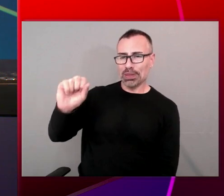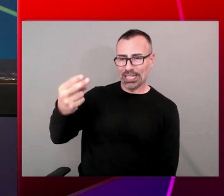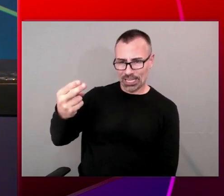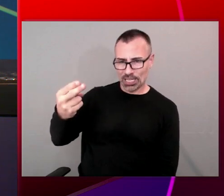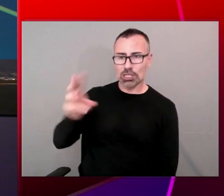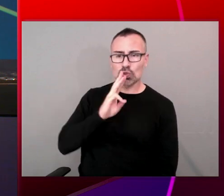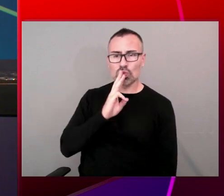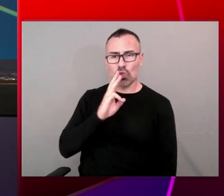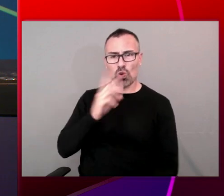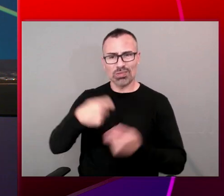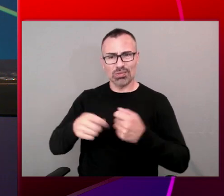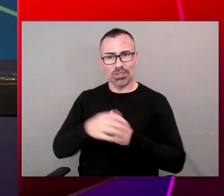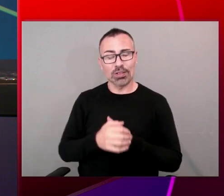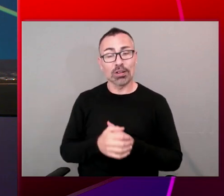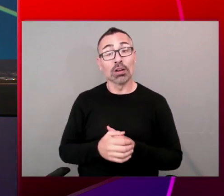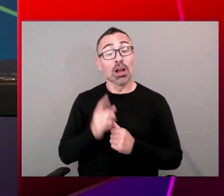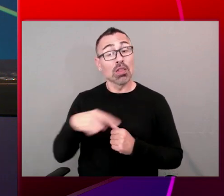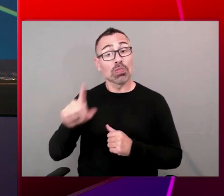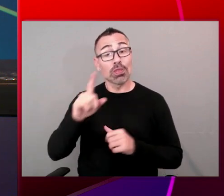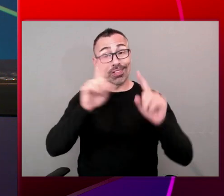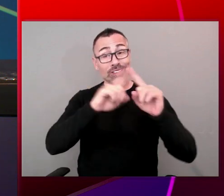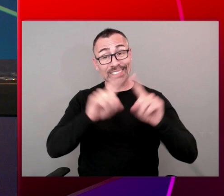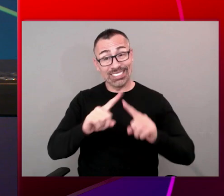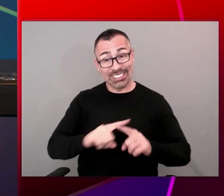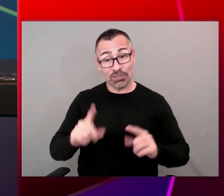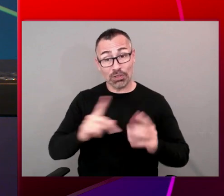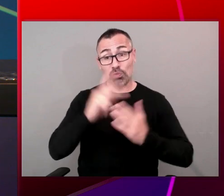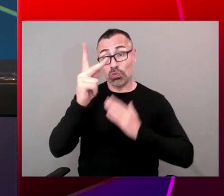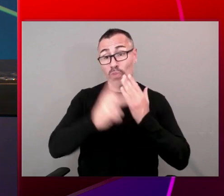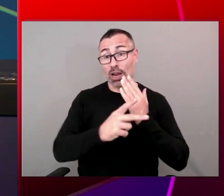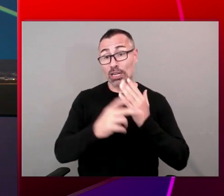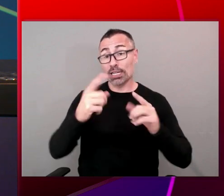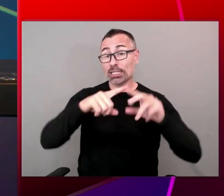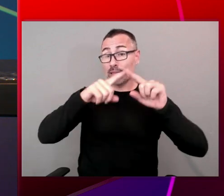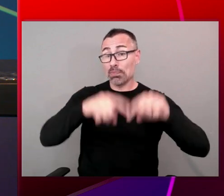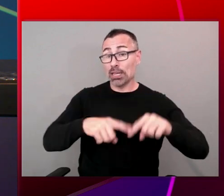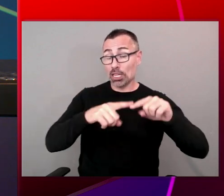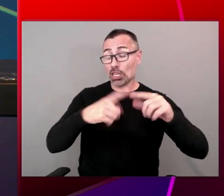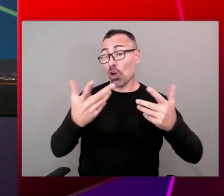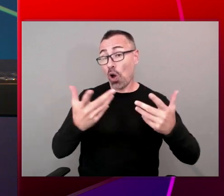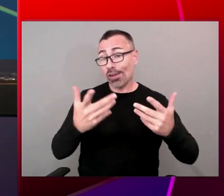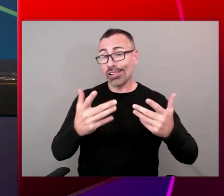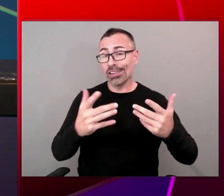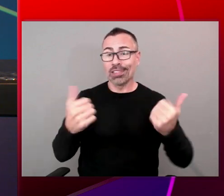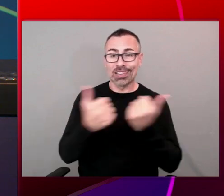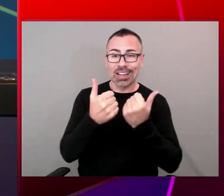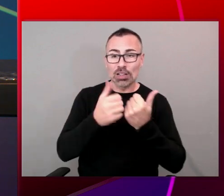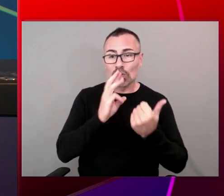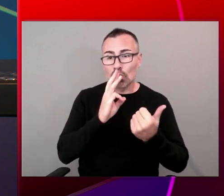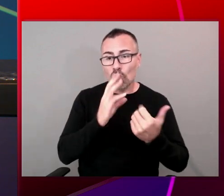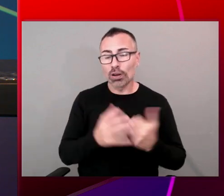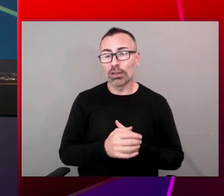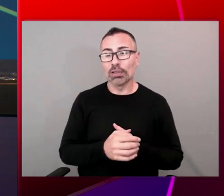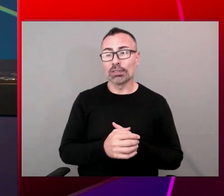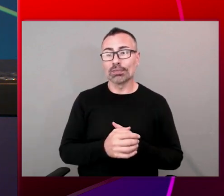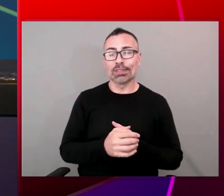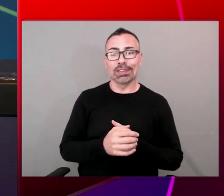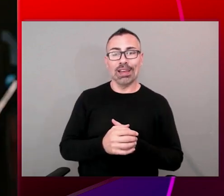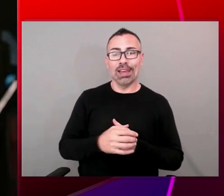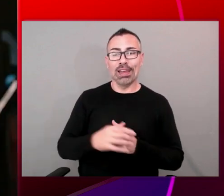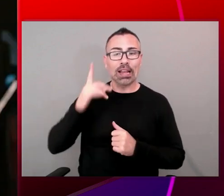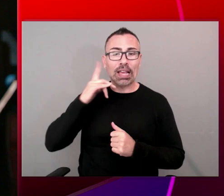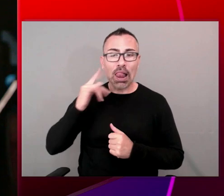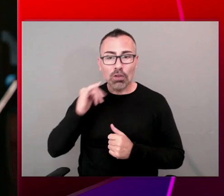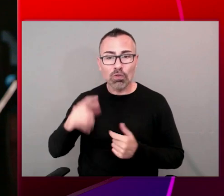of projects because there are different types of water challenges. In California, in Australia, in Cape Town, South Africa, it's really